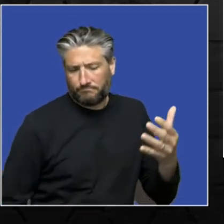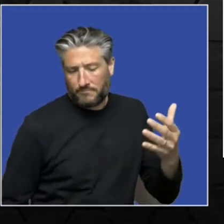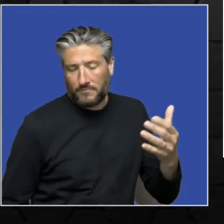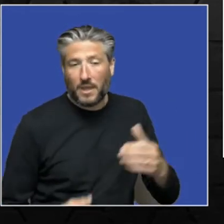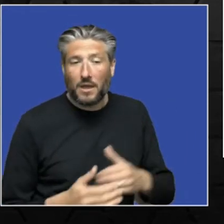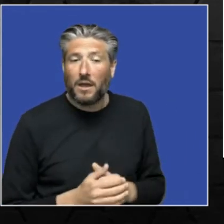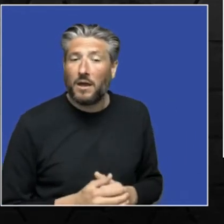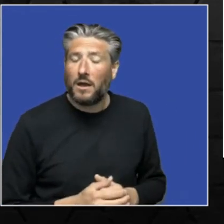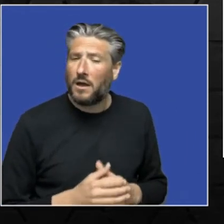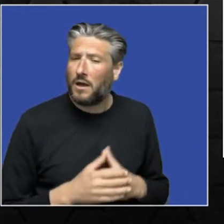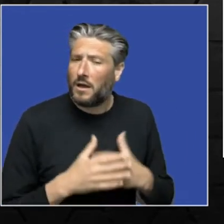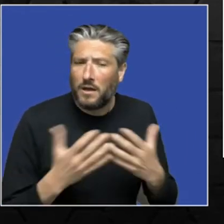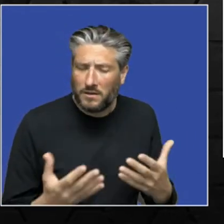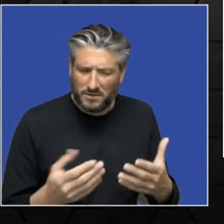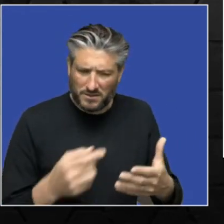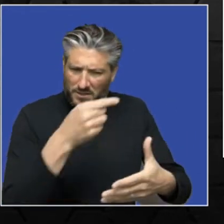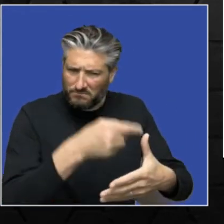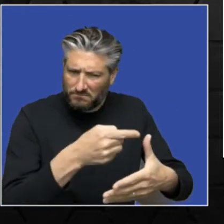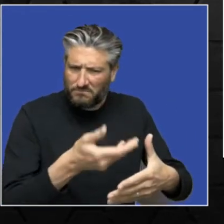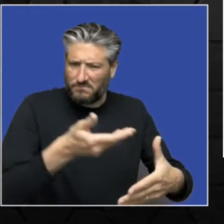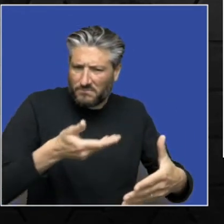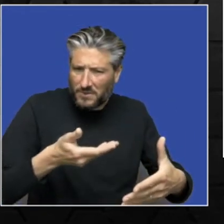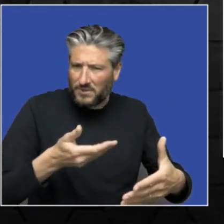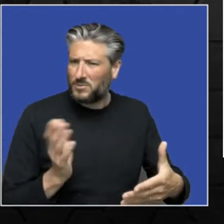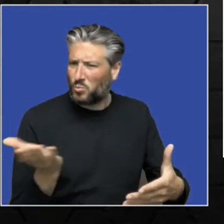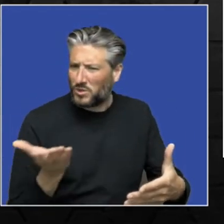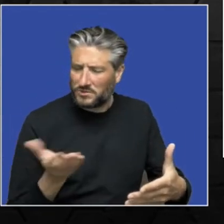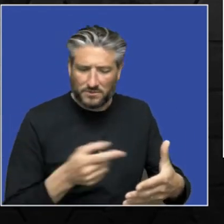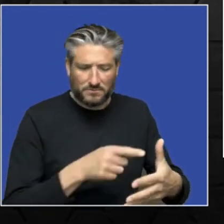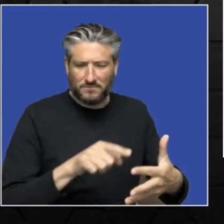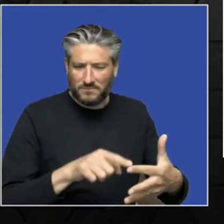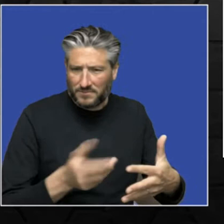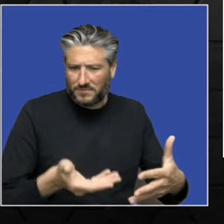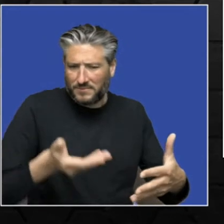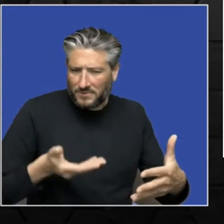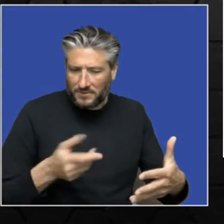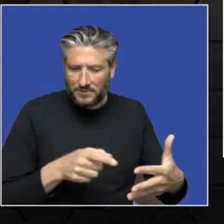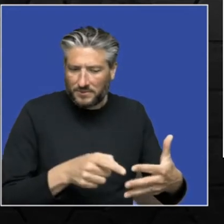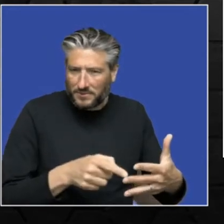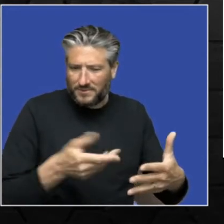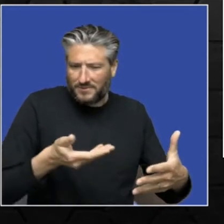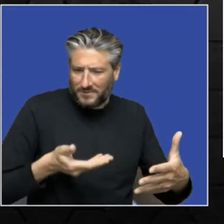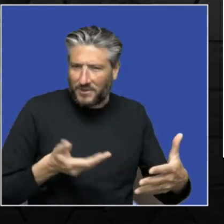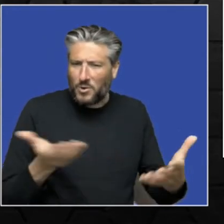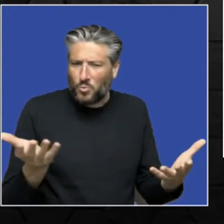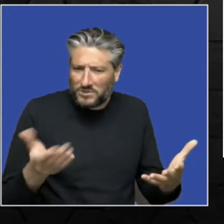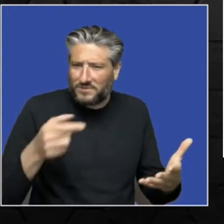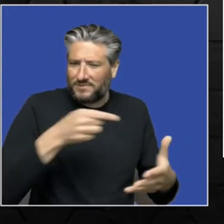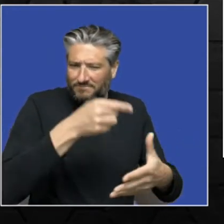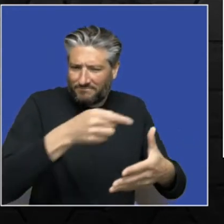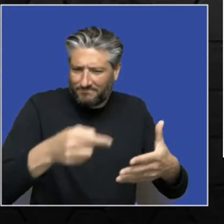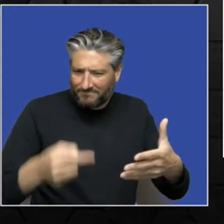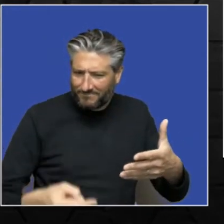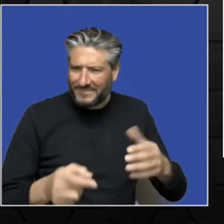each offering can do and what each offering is used for. So the most common question which we get is Databricks, which is